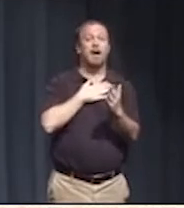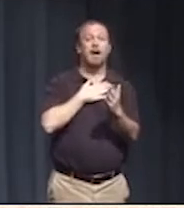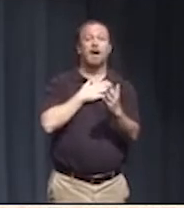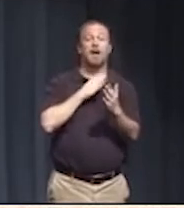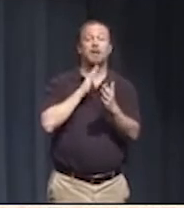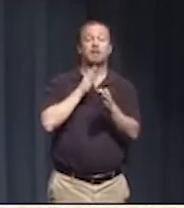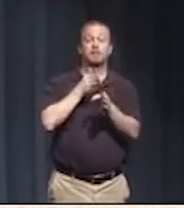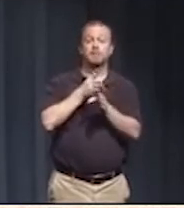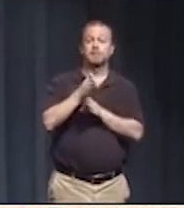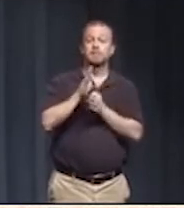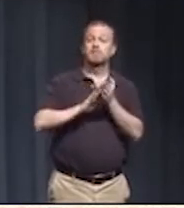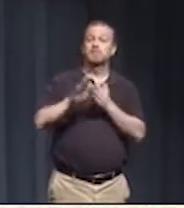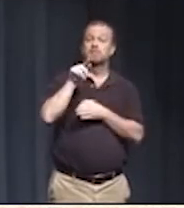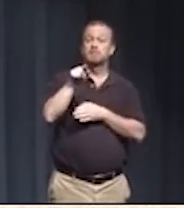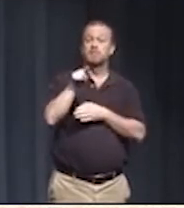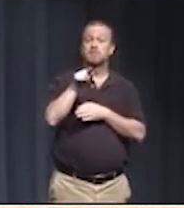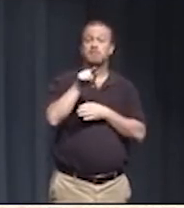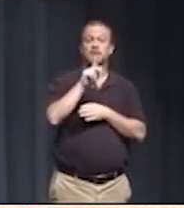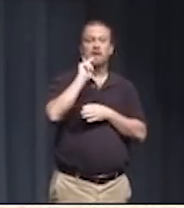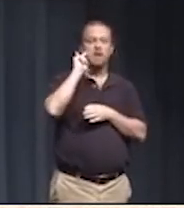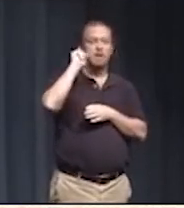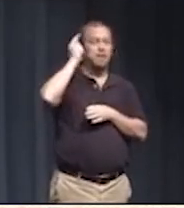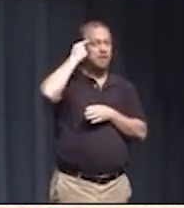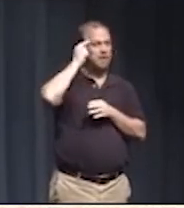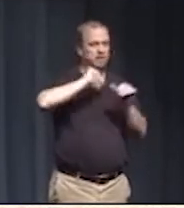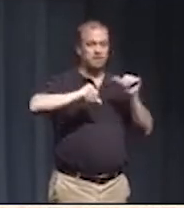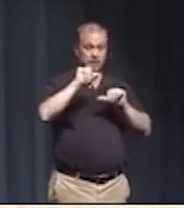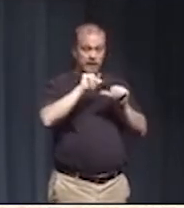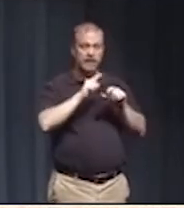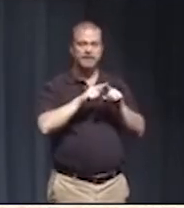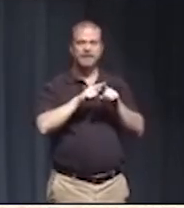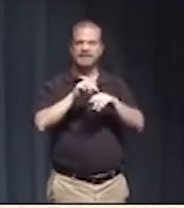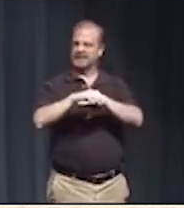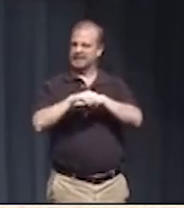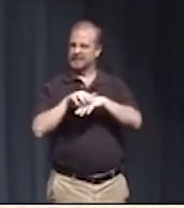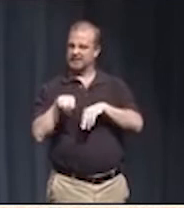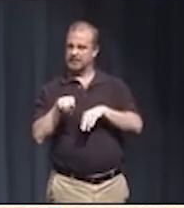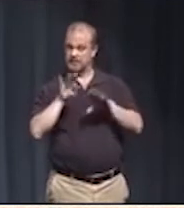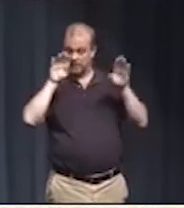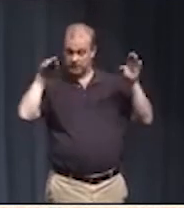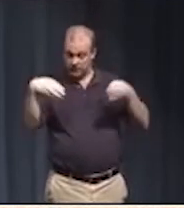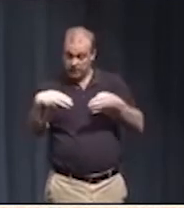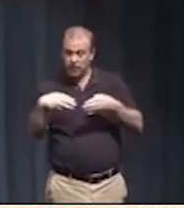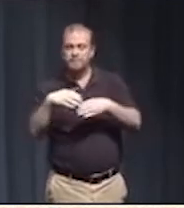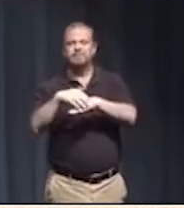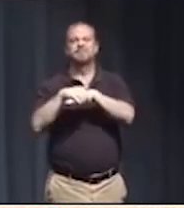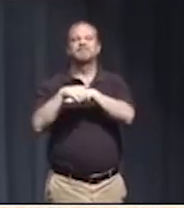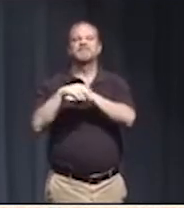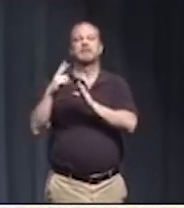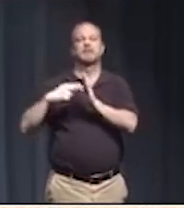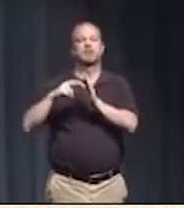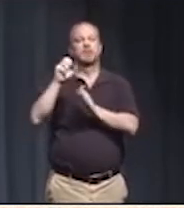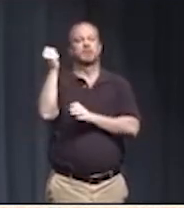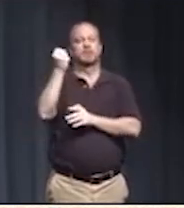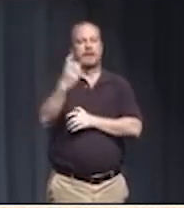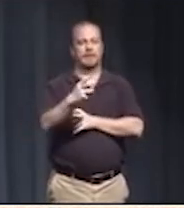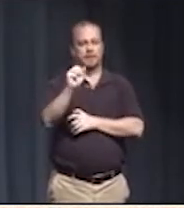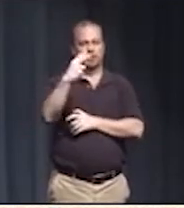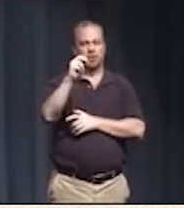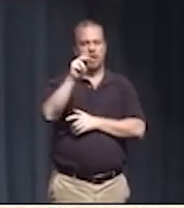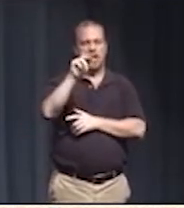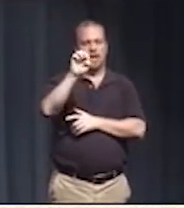science major, and I was a minor in English with a specialization in particularly medieval English literature, which Shakespeare.